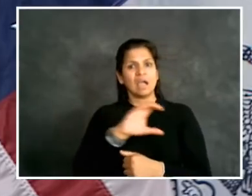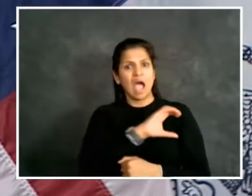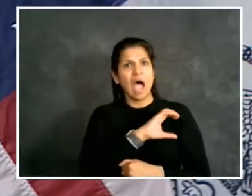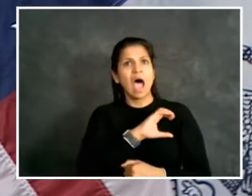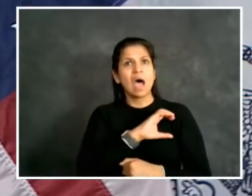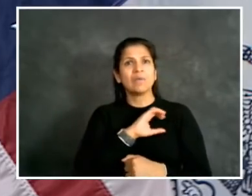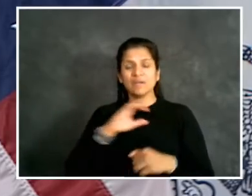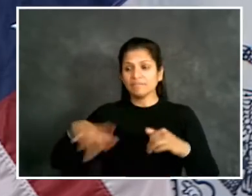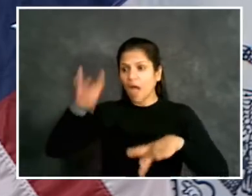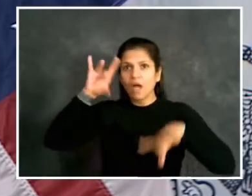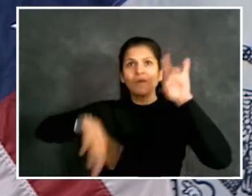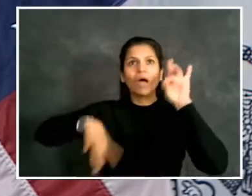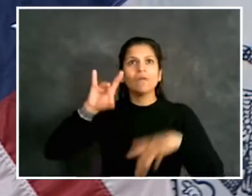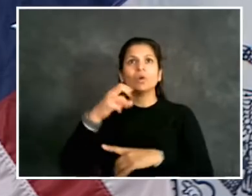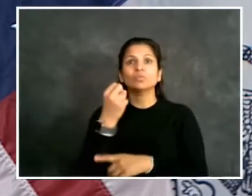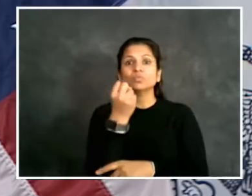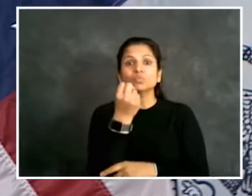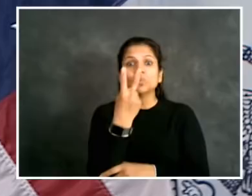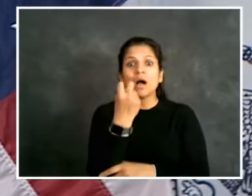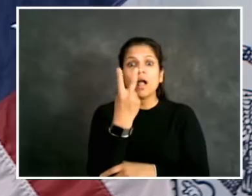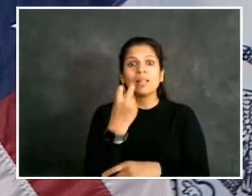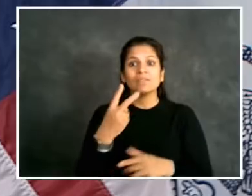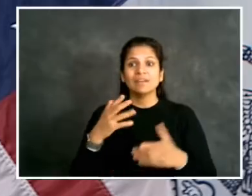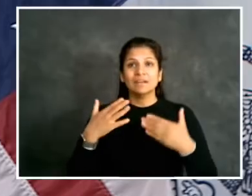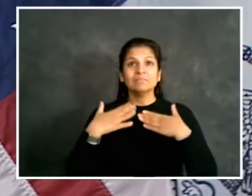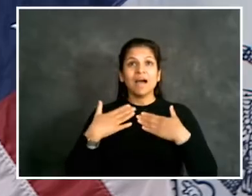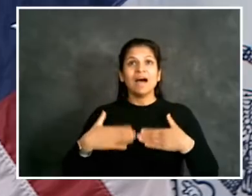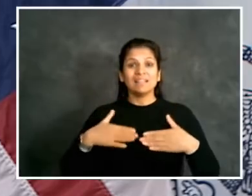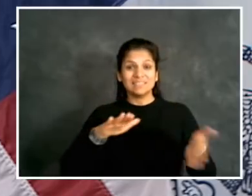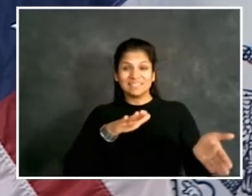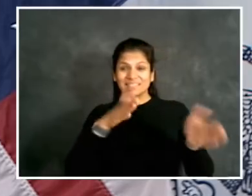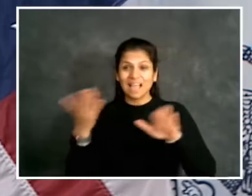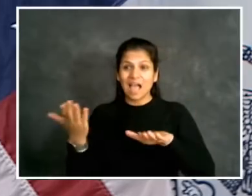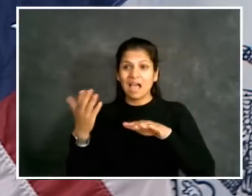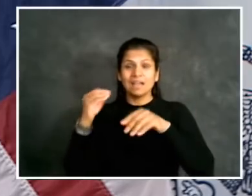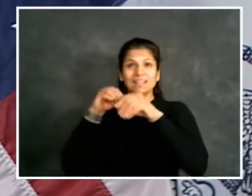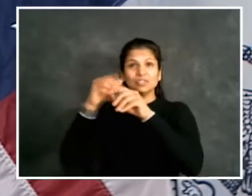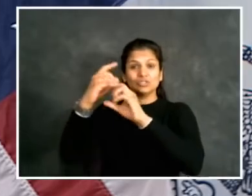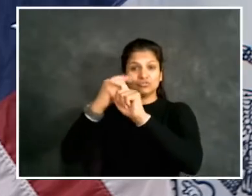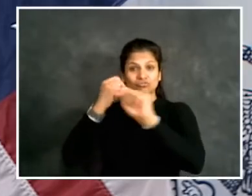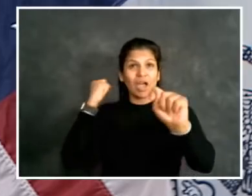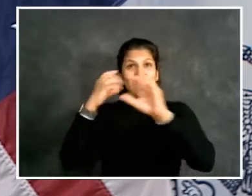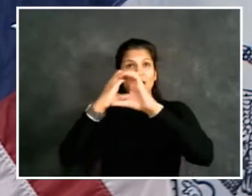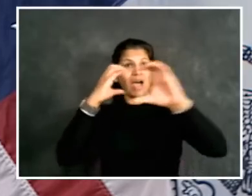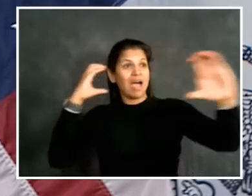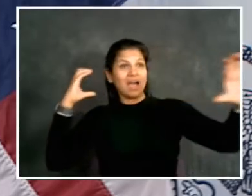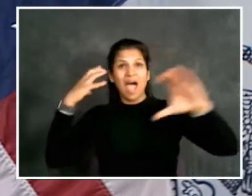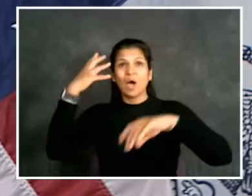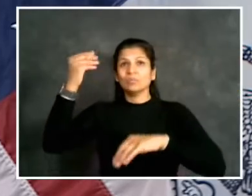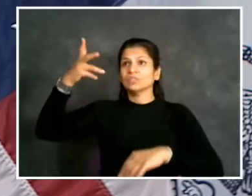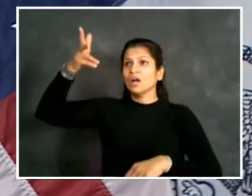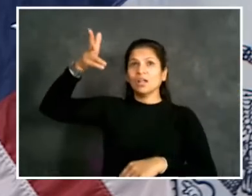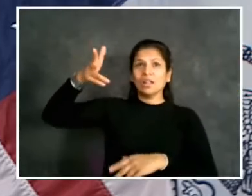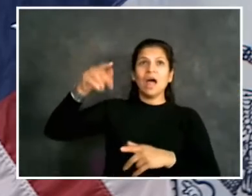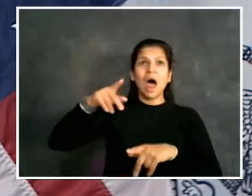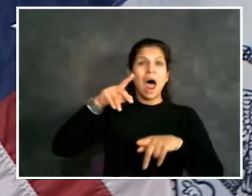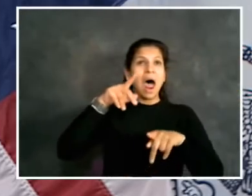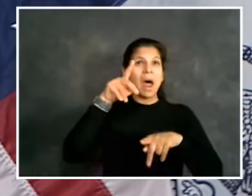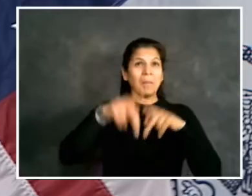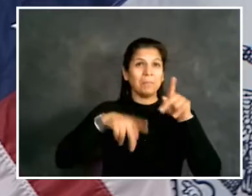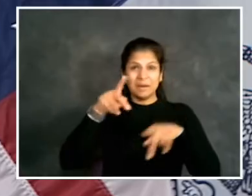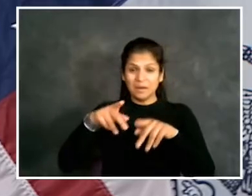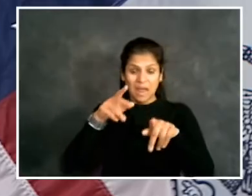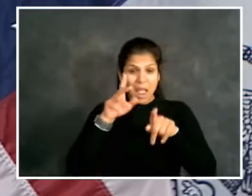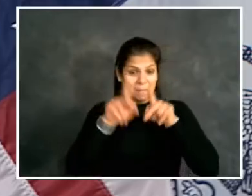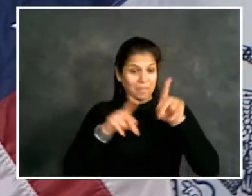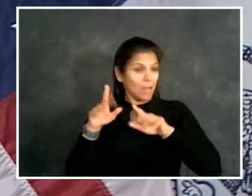of Brooklyn Funeral Home. And then secondly, you mentioned the ramping up of testing. I was looking for an update of New York